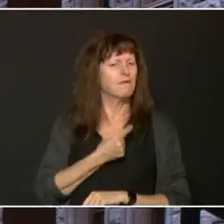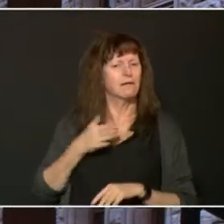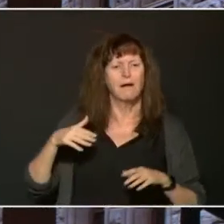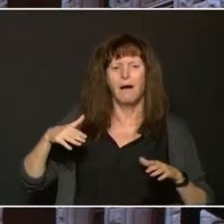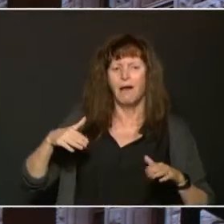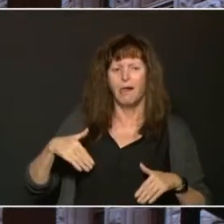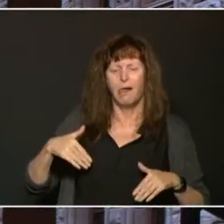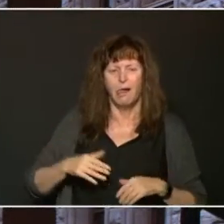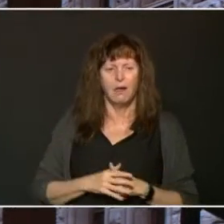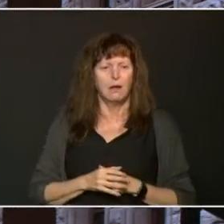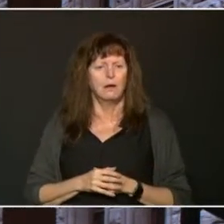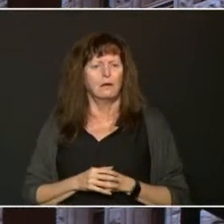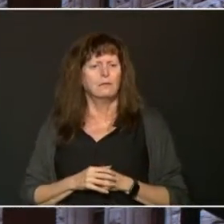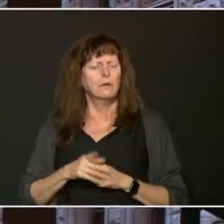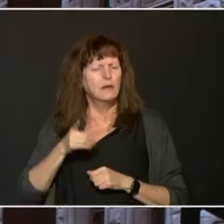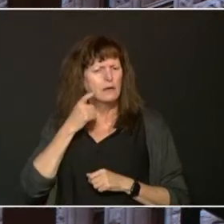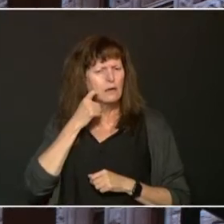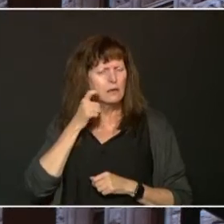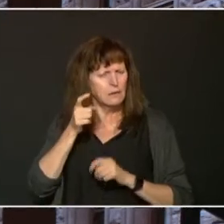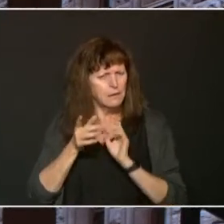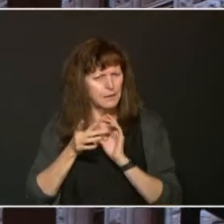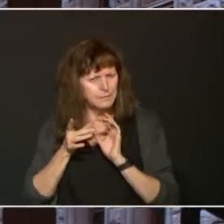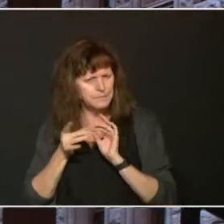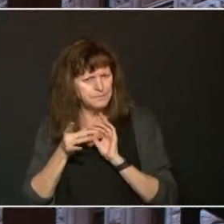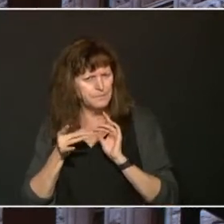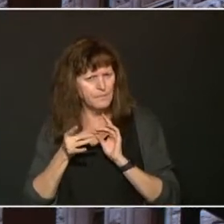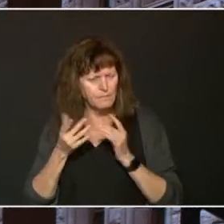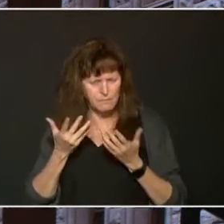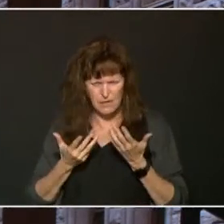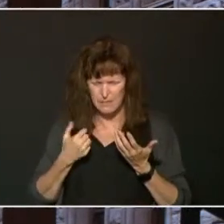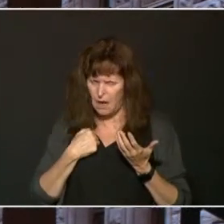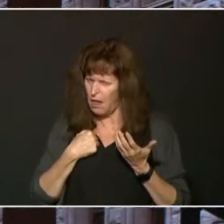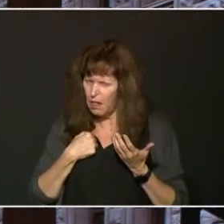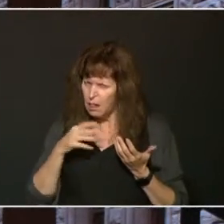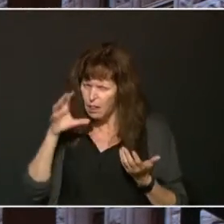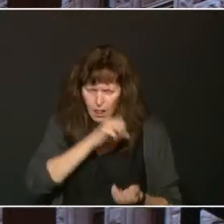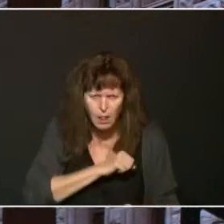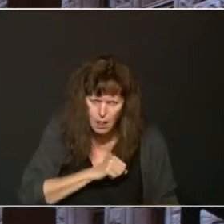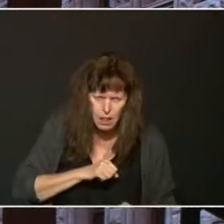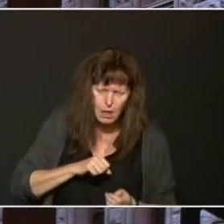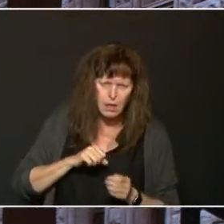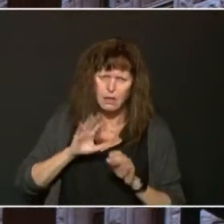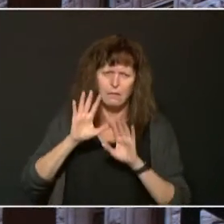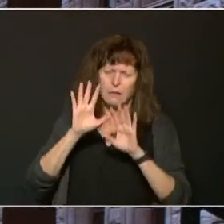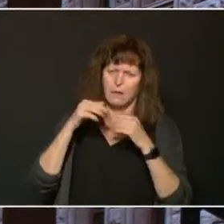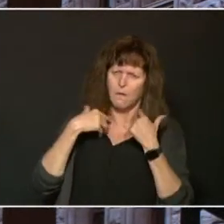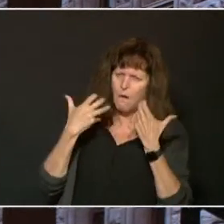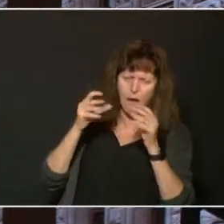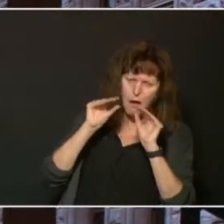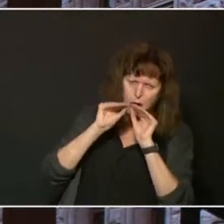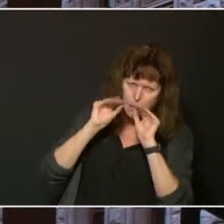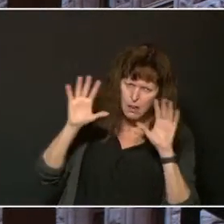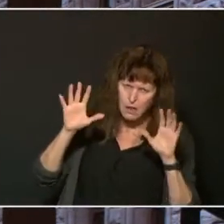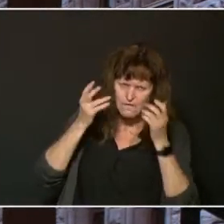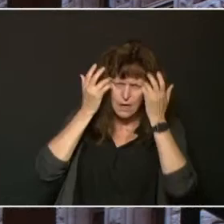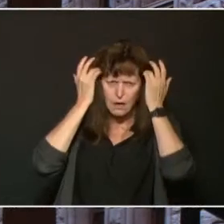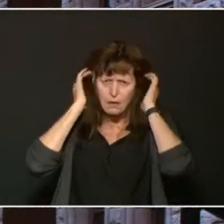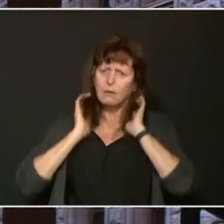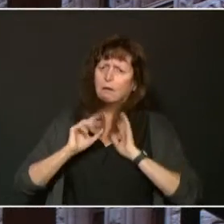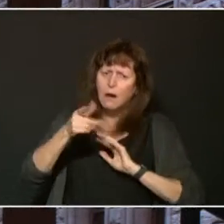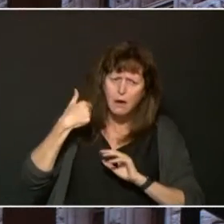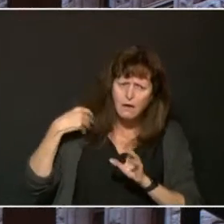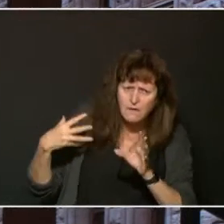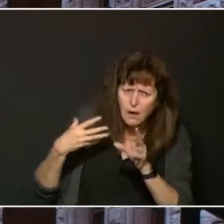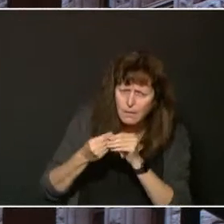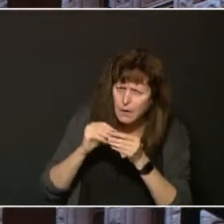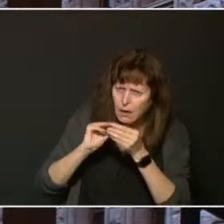was paying attention, but perhaps not paying attention as much as I should have been. So I was wondering if you have updated numbers of,